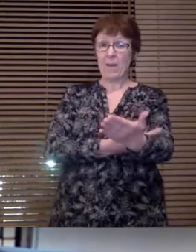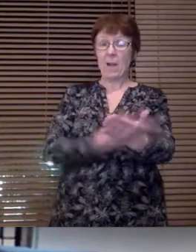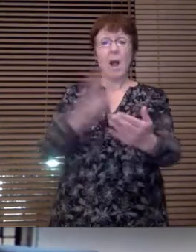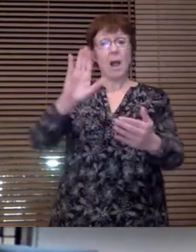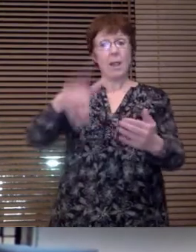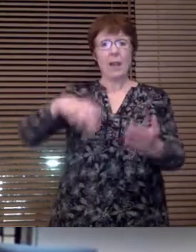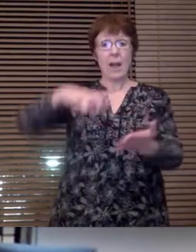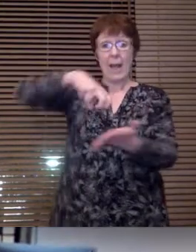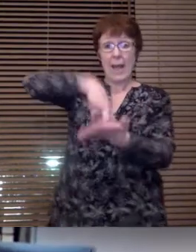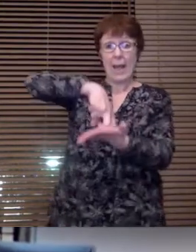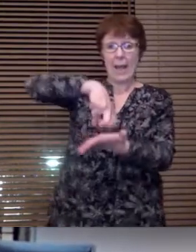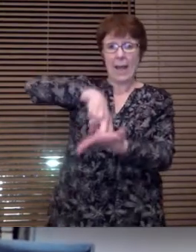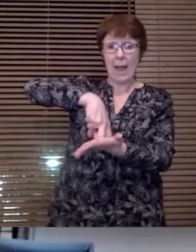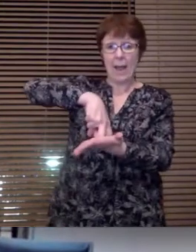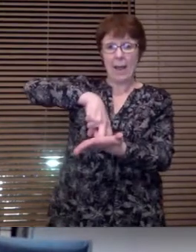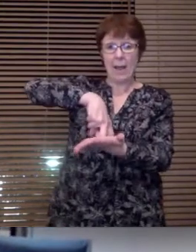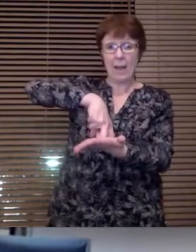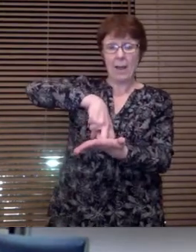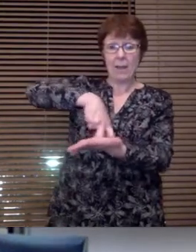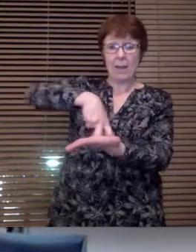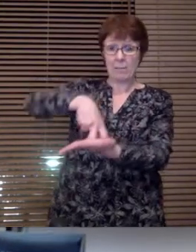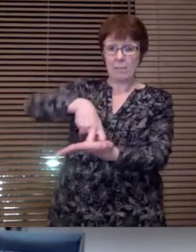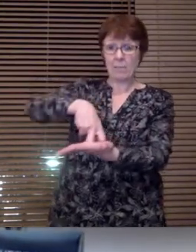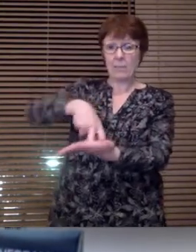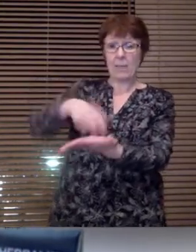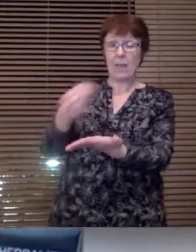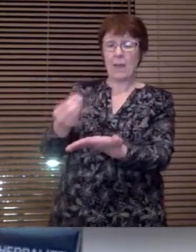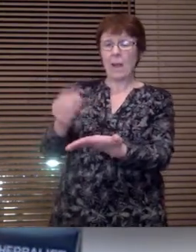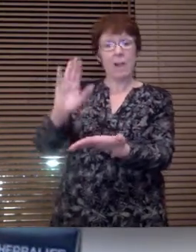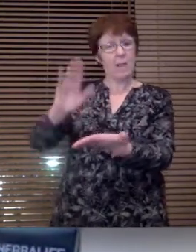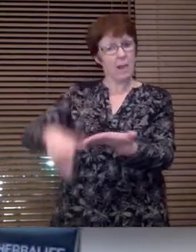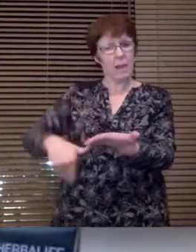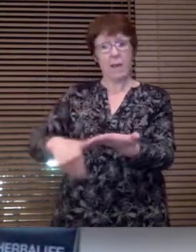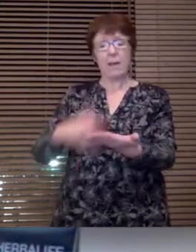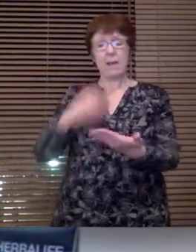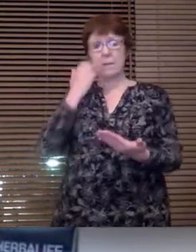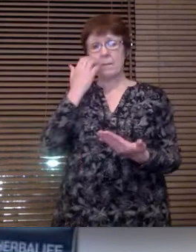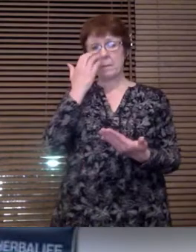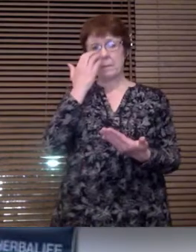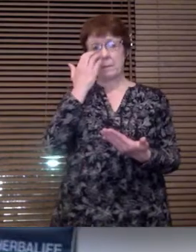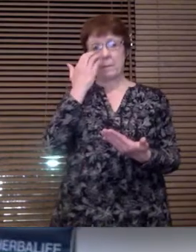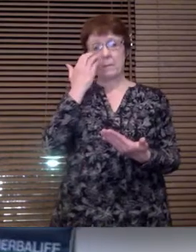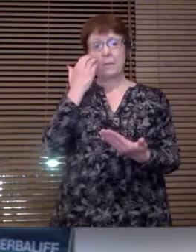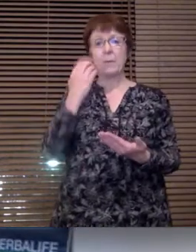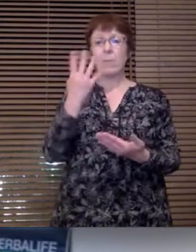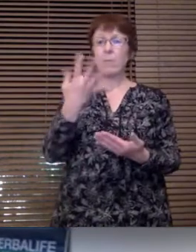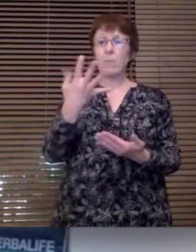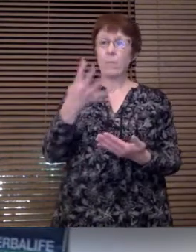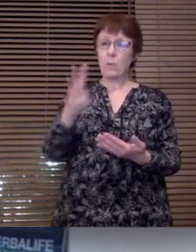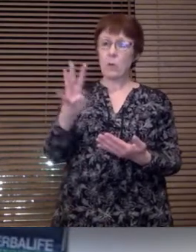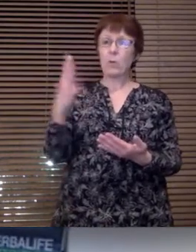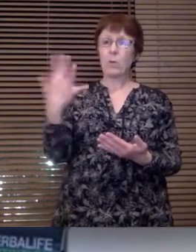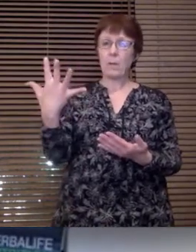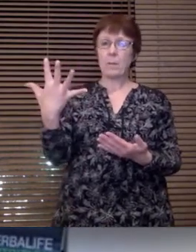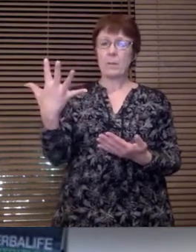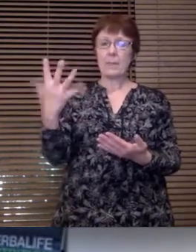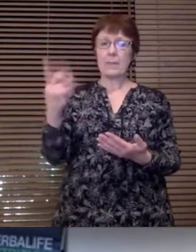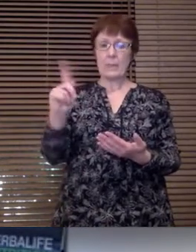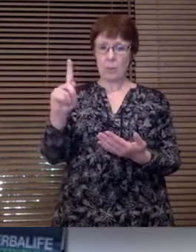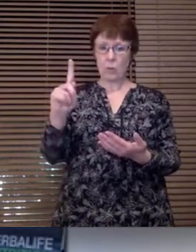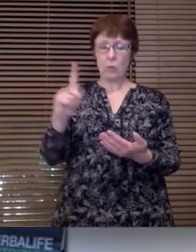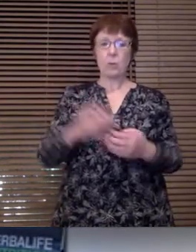If you can't rotate all the way around, then you're fine again. You're going to do the best you can. 45 seconds worth. Ready?